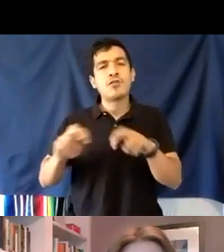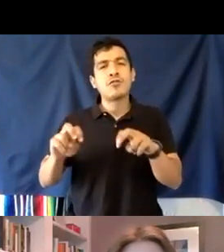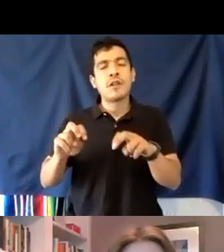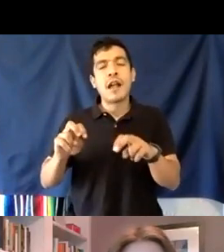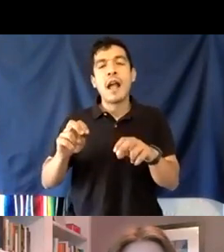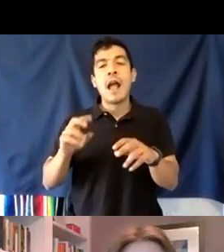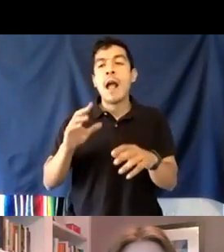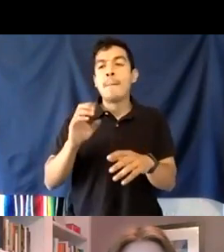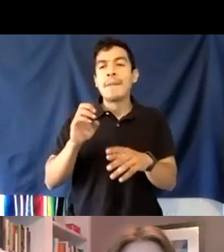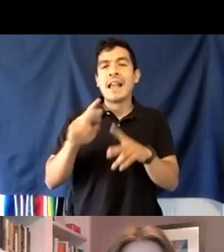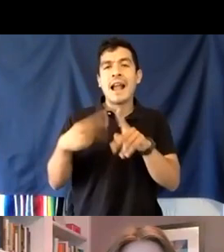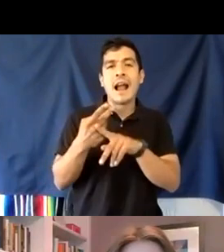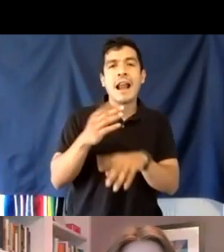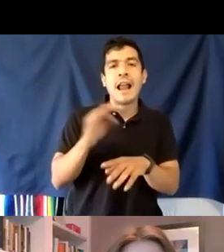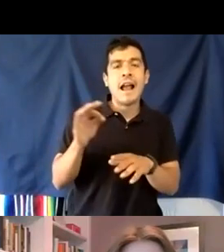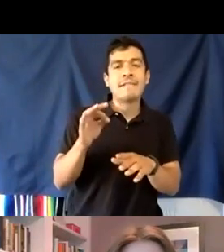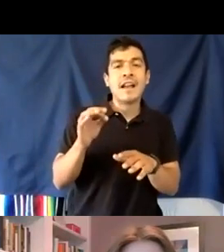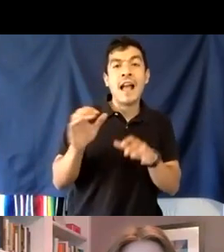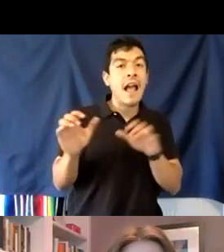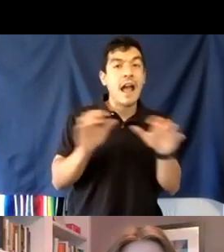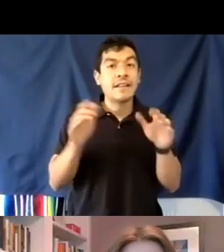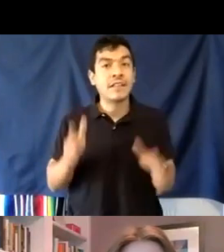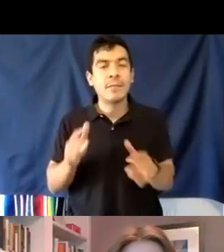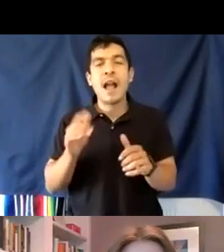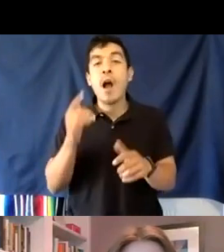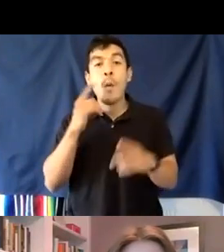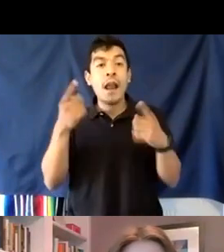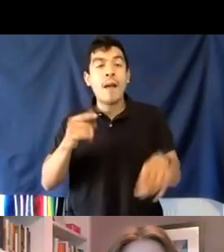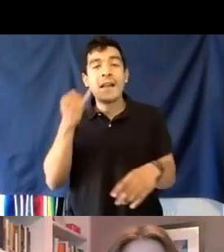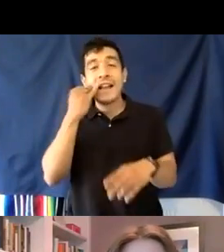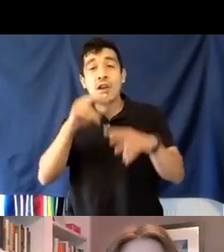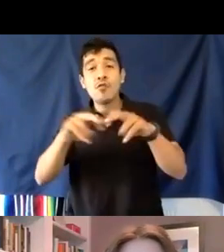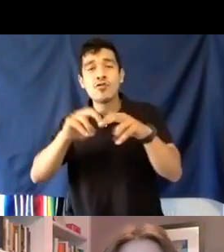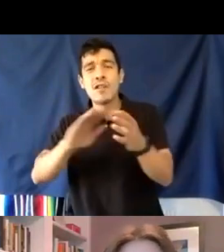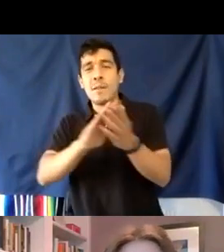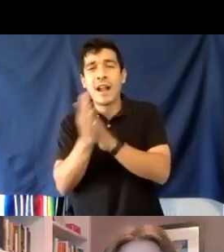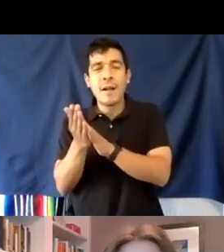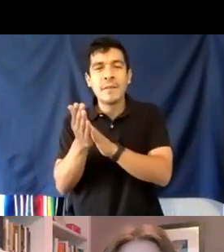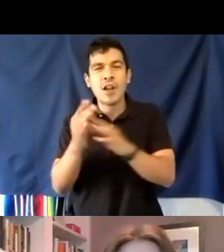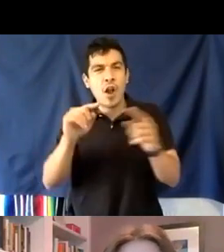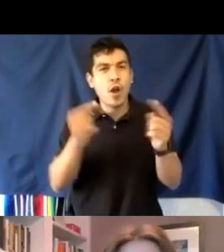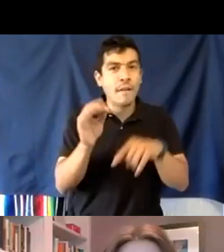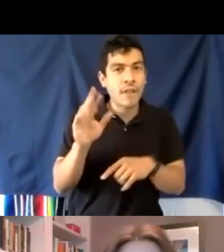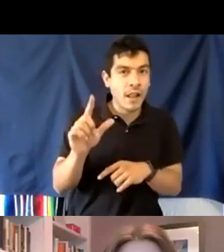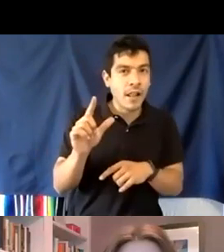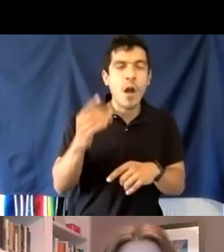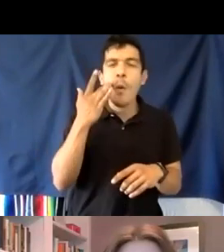activism? You know, what happens if it's weaponized? What research can be trusted? You know, why does research methodology and design